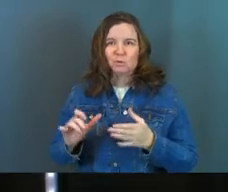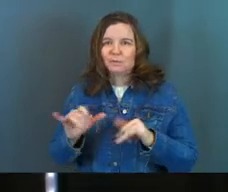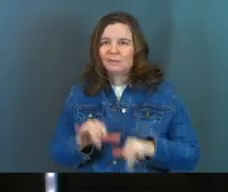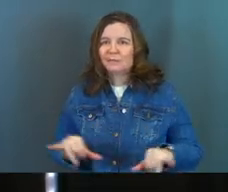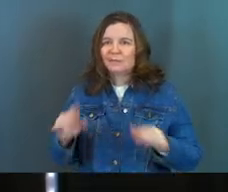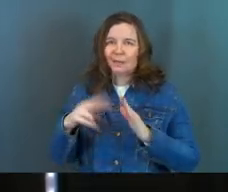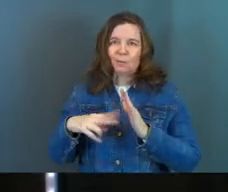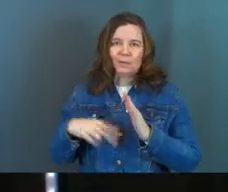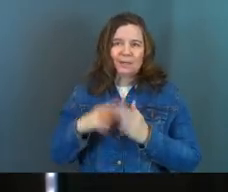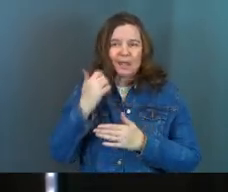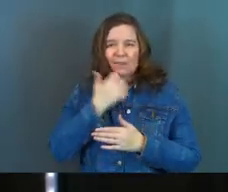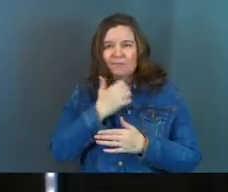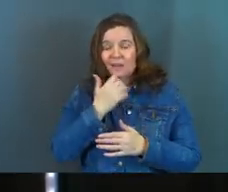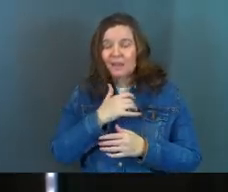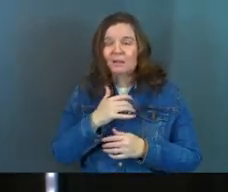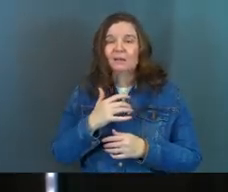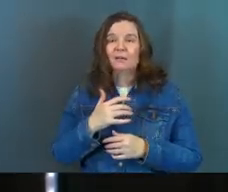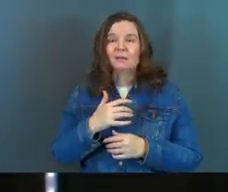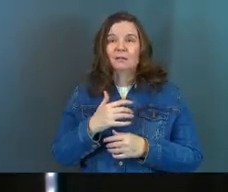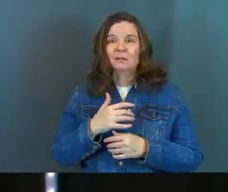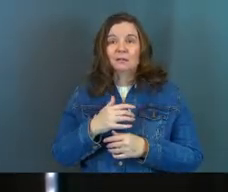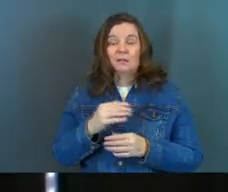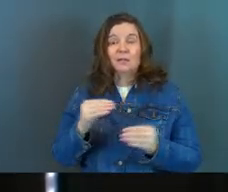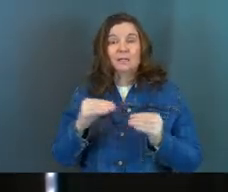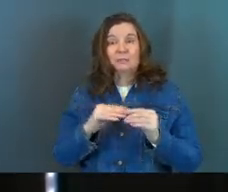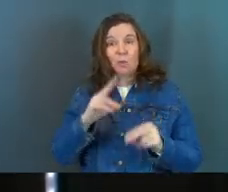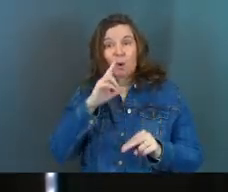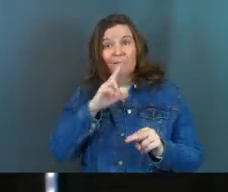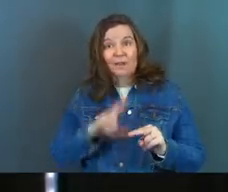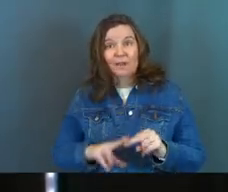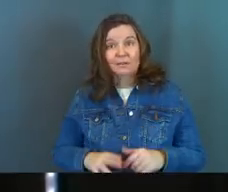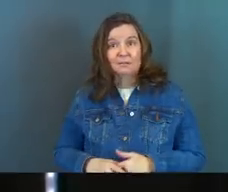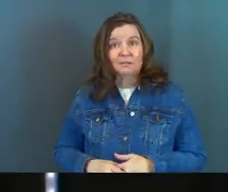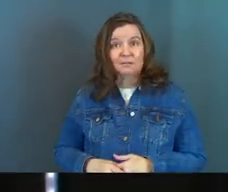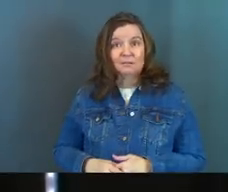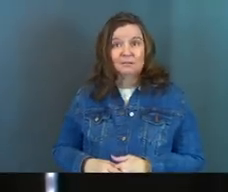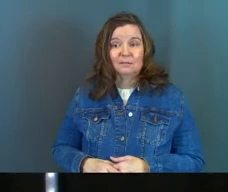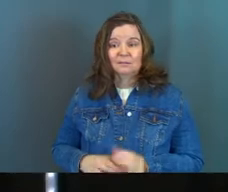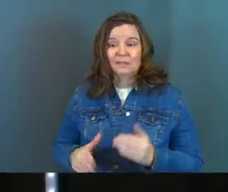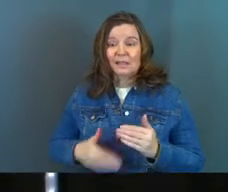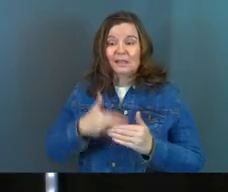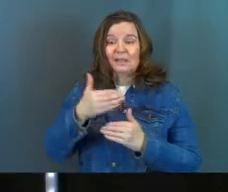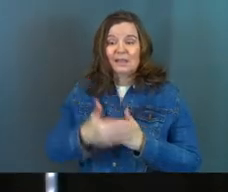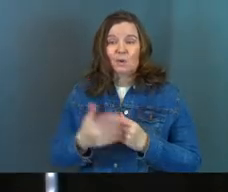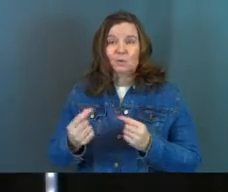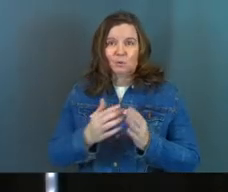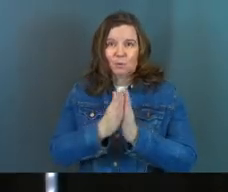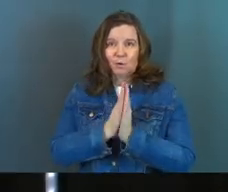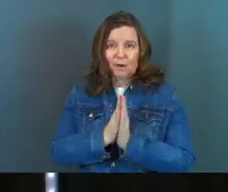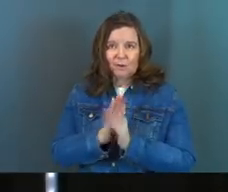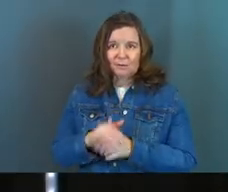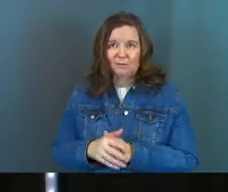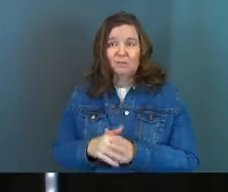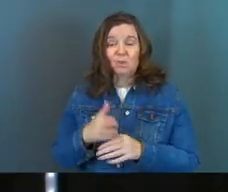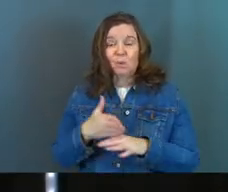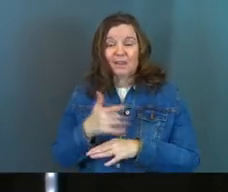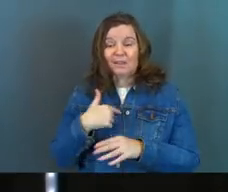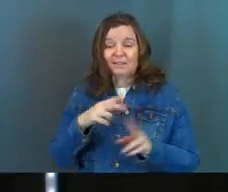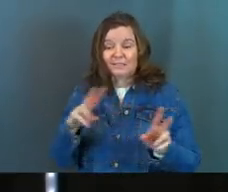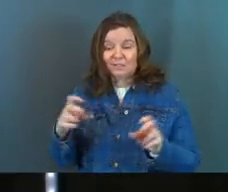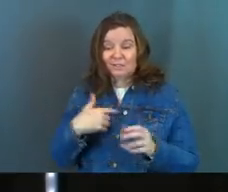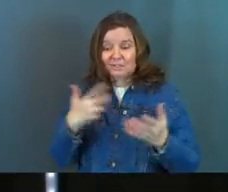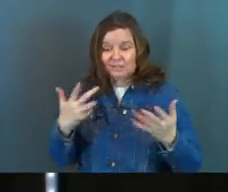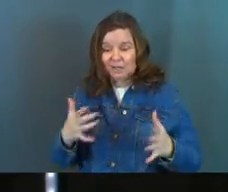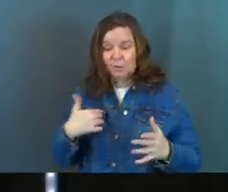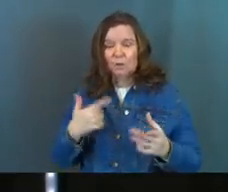doing the same readings every single day. It's more fun. Next, we're going to do prayer. So after this series